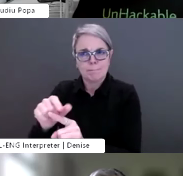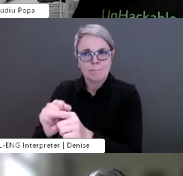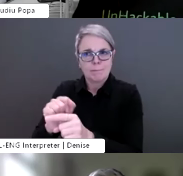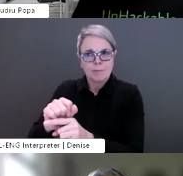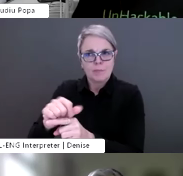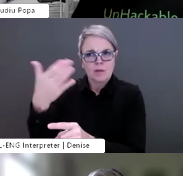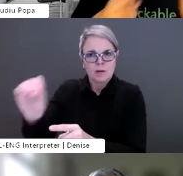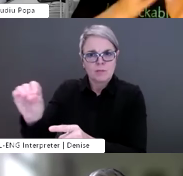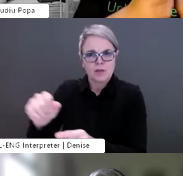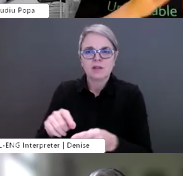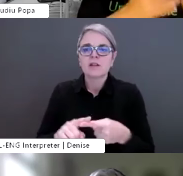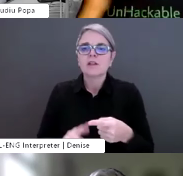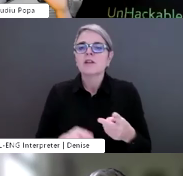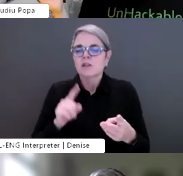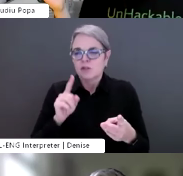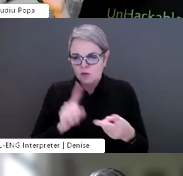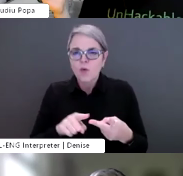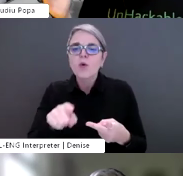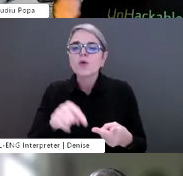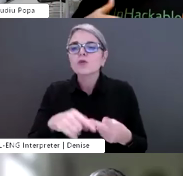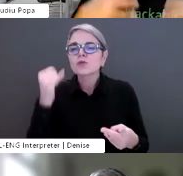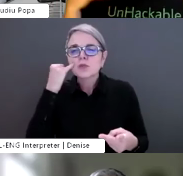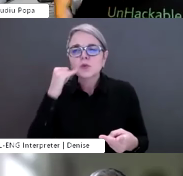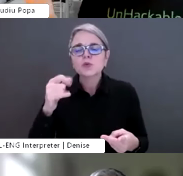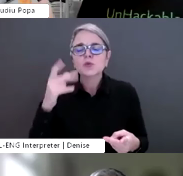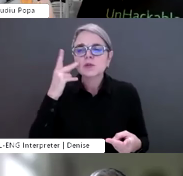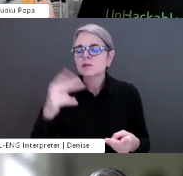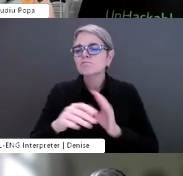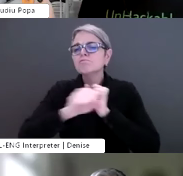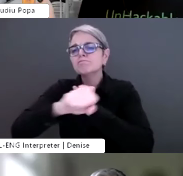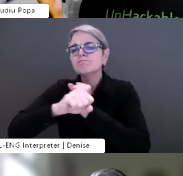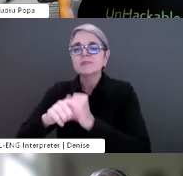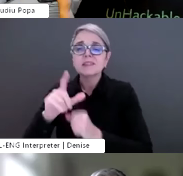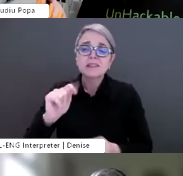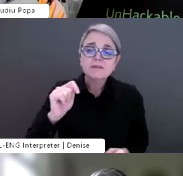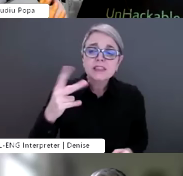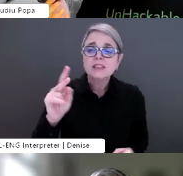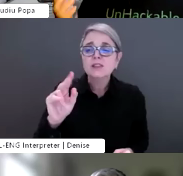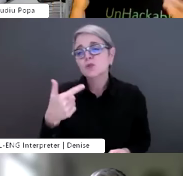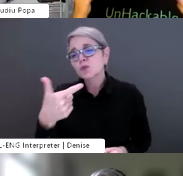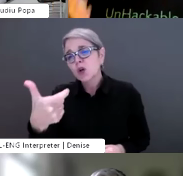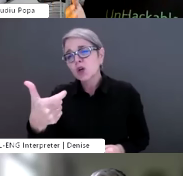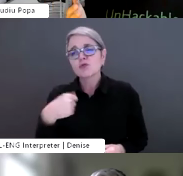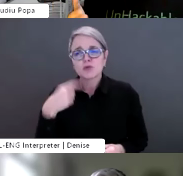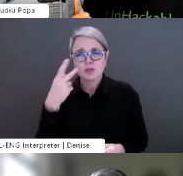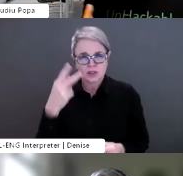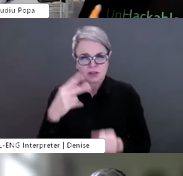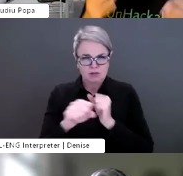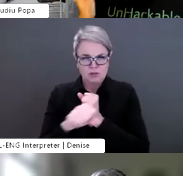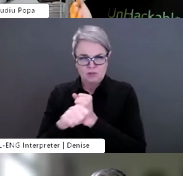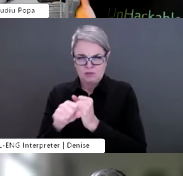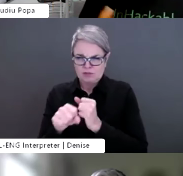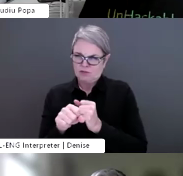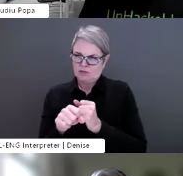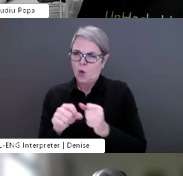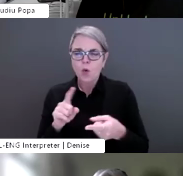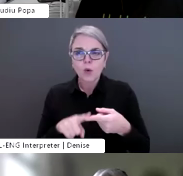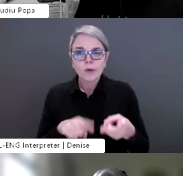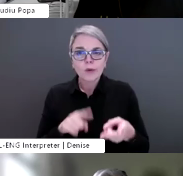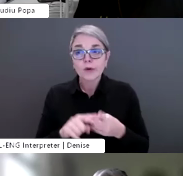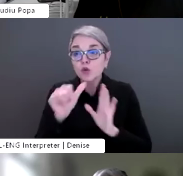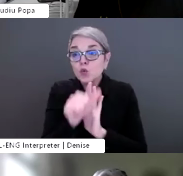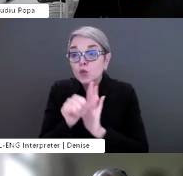and you can also see them in between YouTube videos or everywhere else on the internet. And if you see too many ads, that typically means